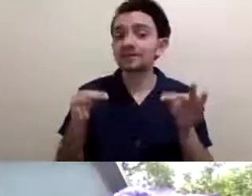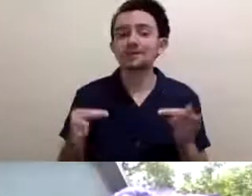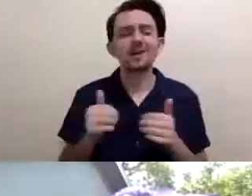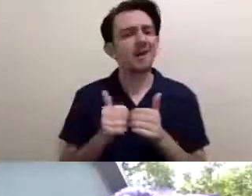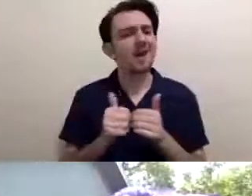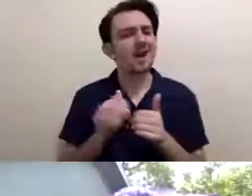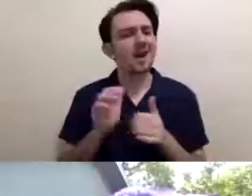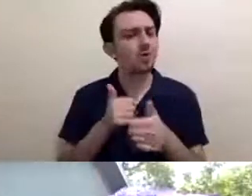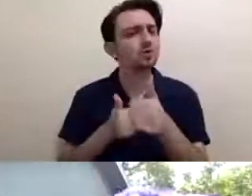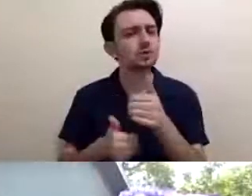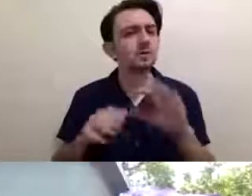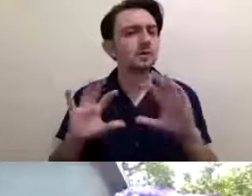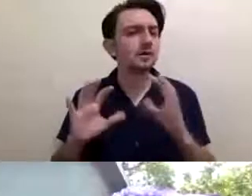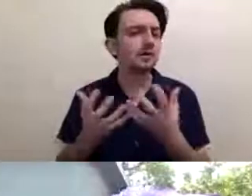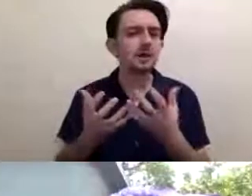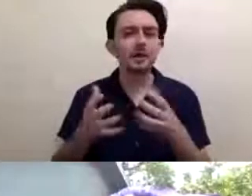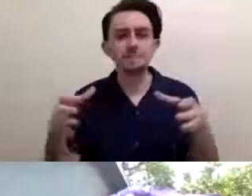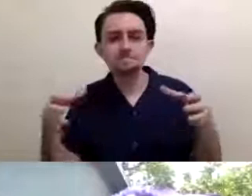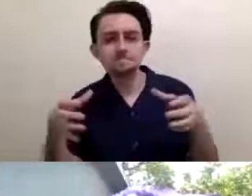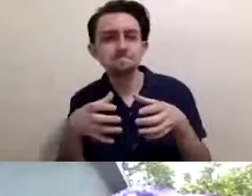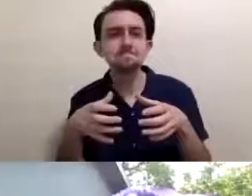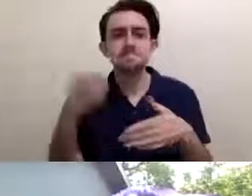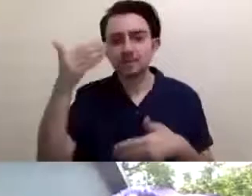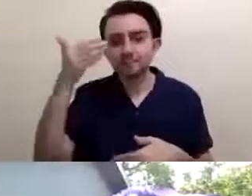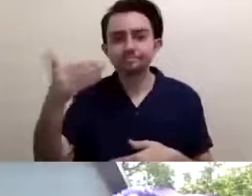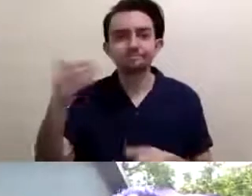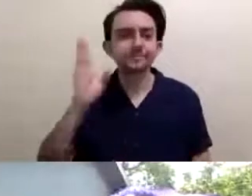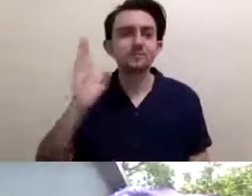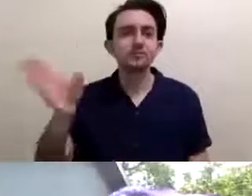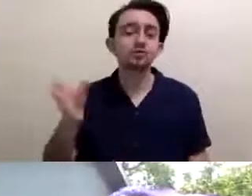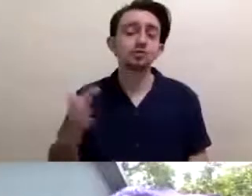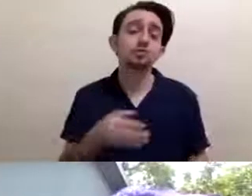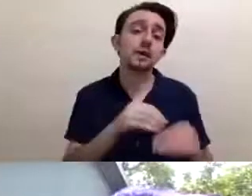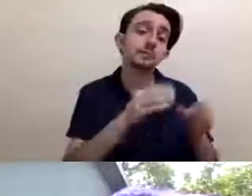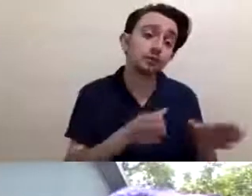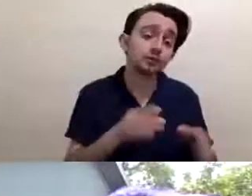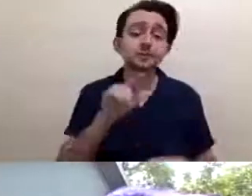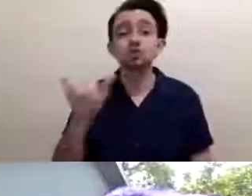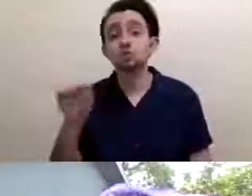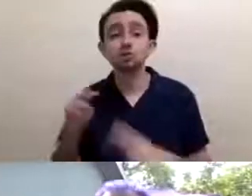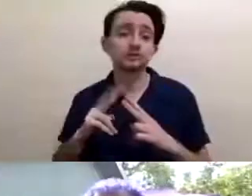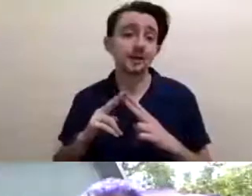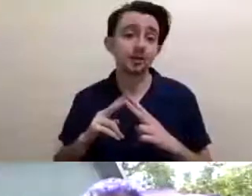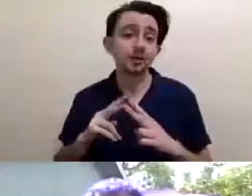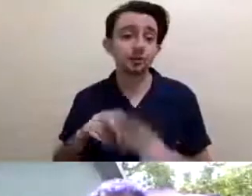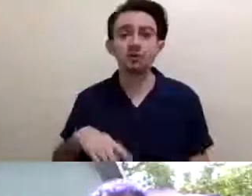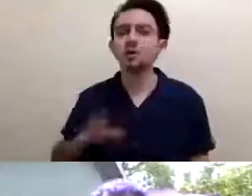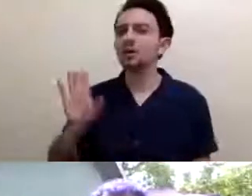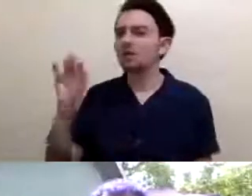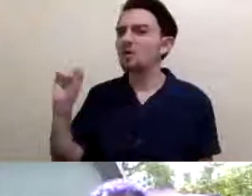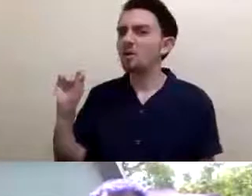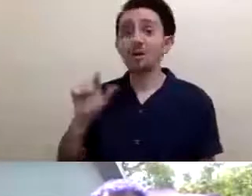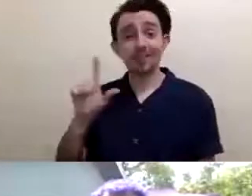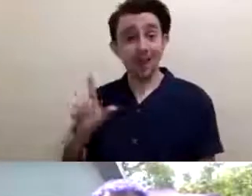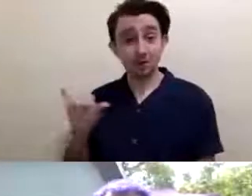subcommittee will meet, and it could be in person or via Zoom. Happy to Yeah, offer the it's- library as well. We have a meeting